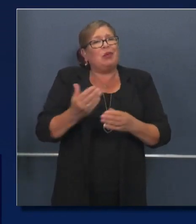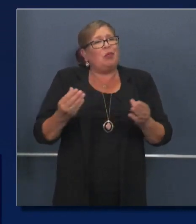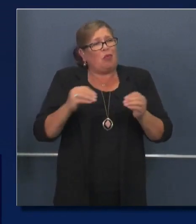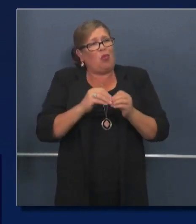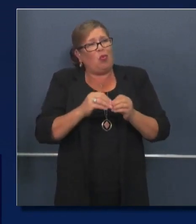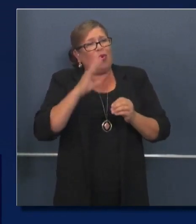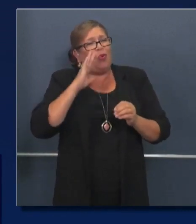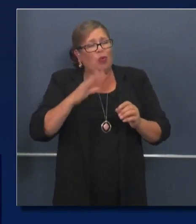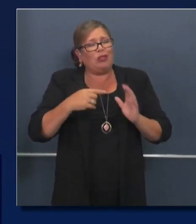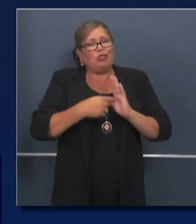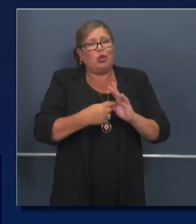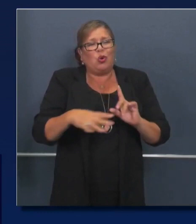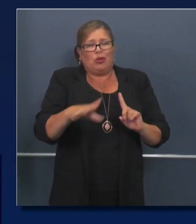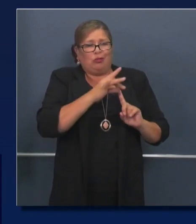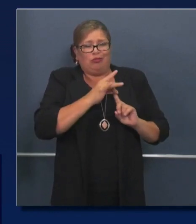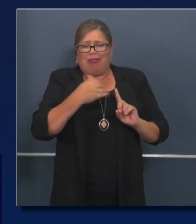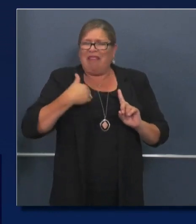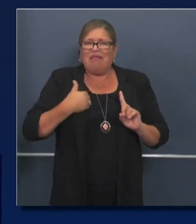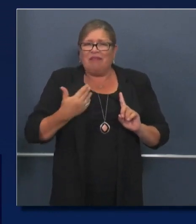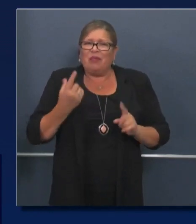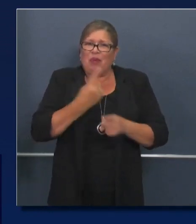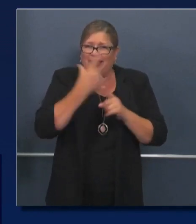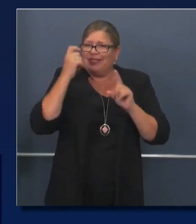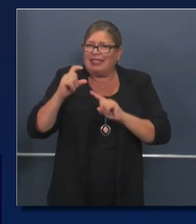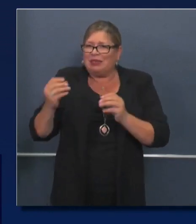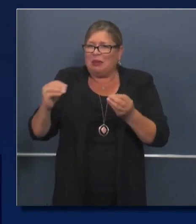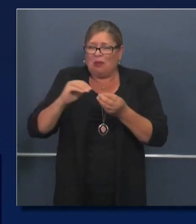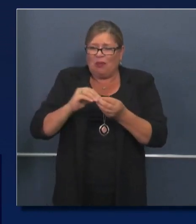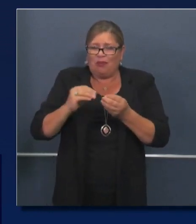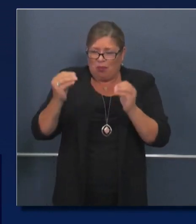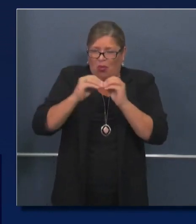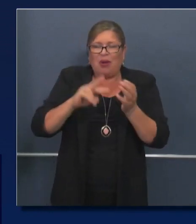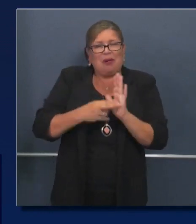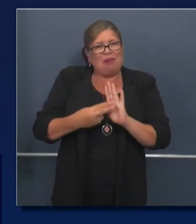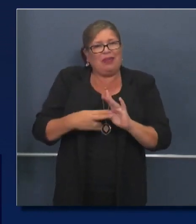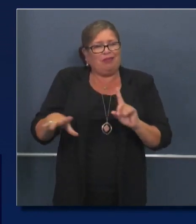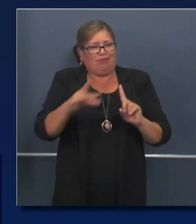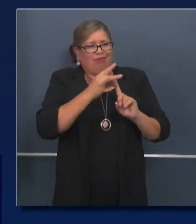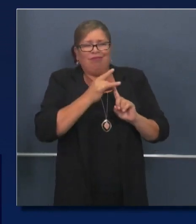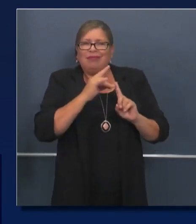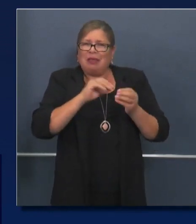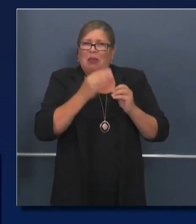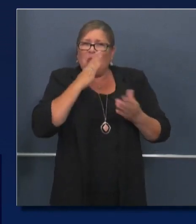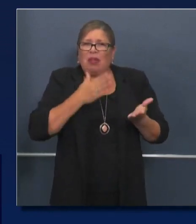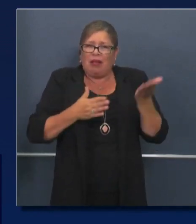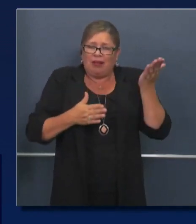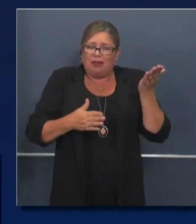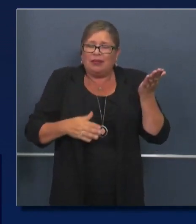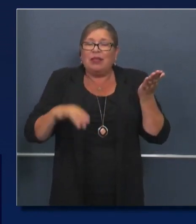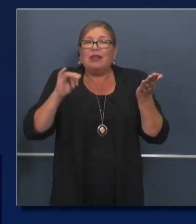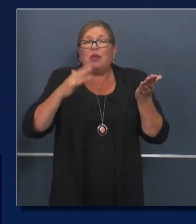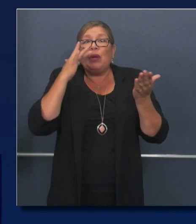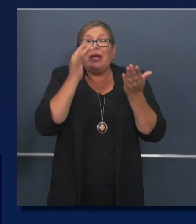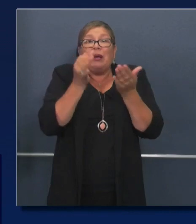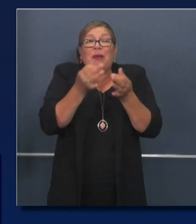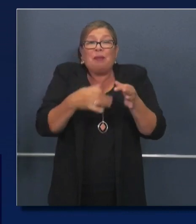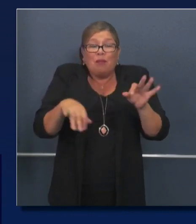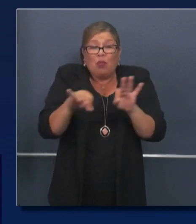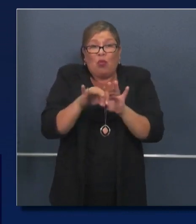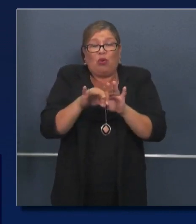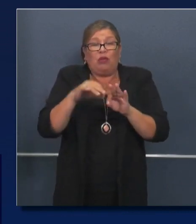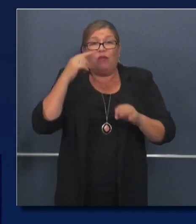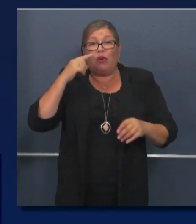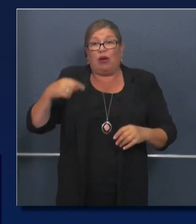tests. That's an inevitability. And that's why it's important, it's incumbent upon those reporting that